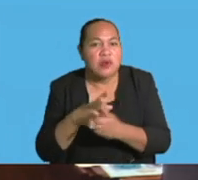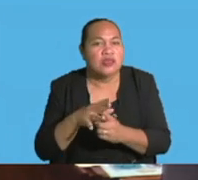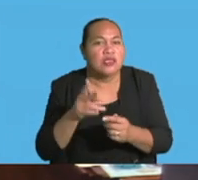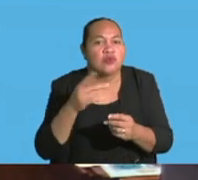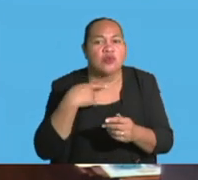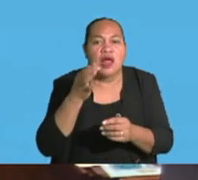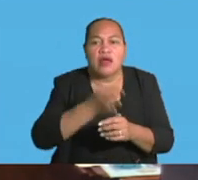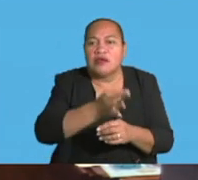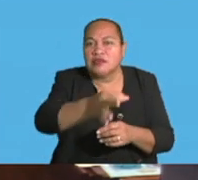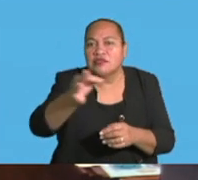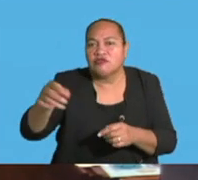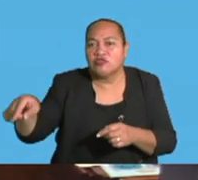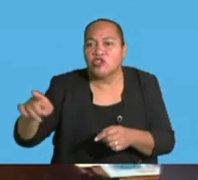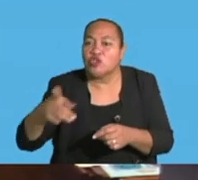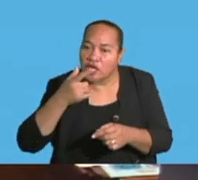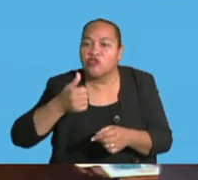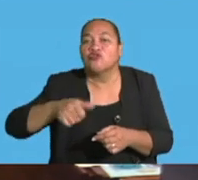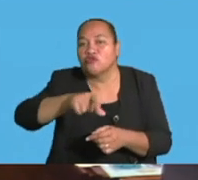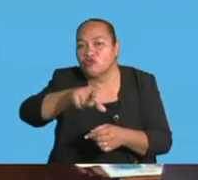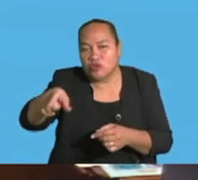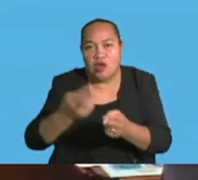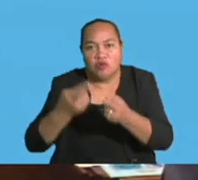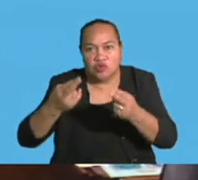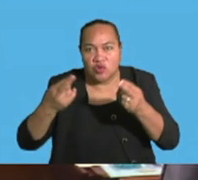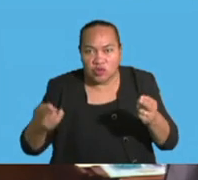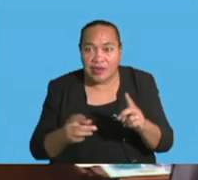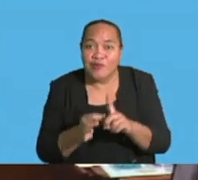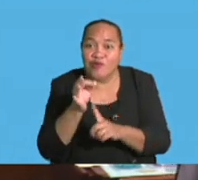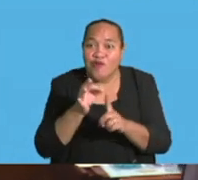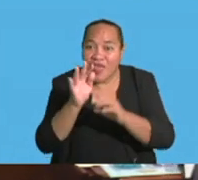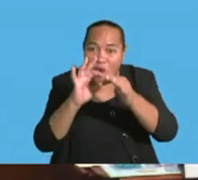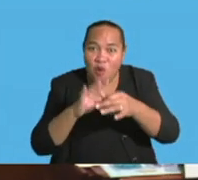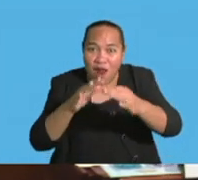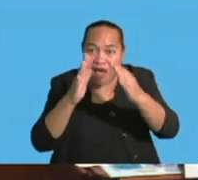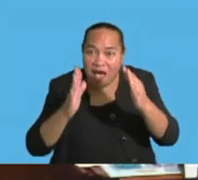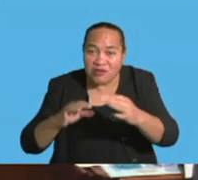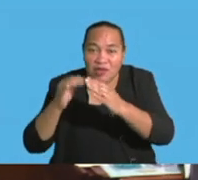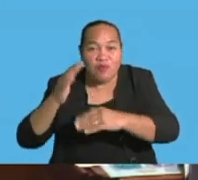the utilization of their resources for building improved housing and leveraging